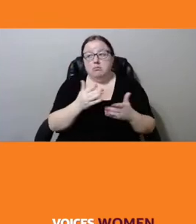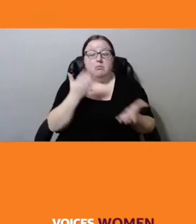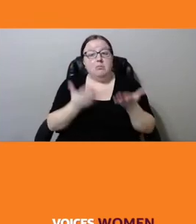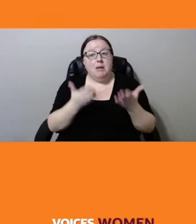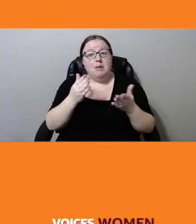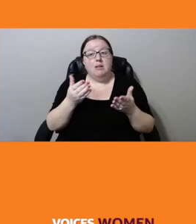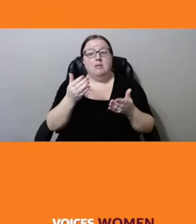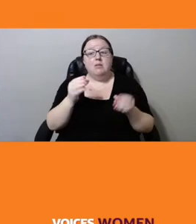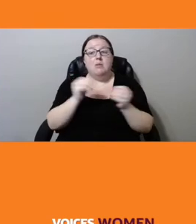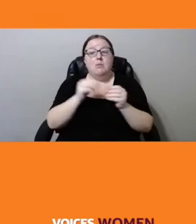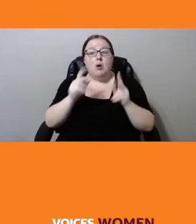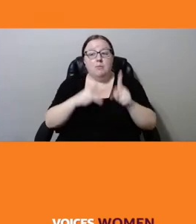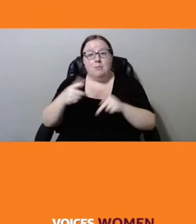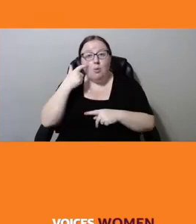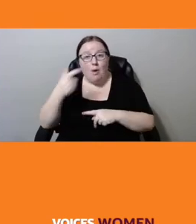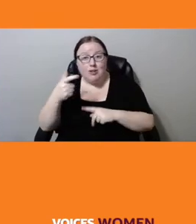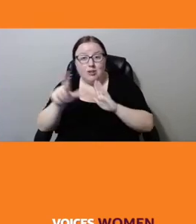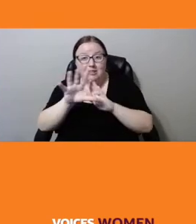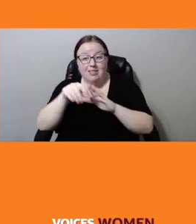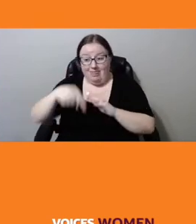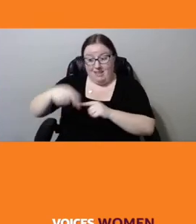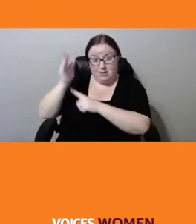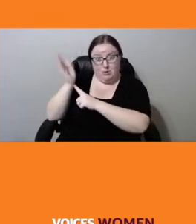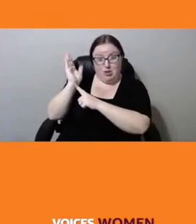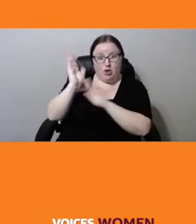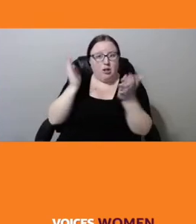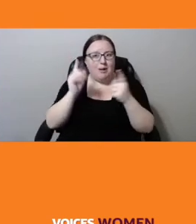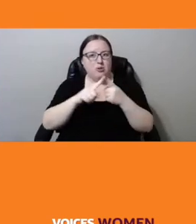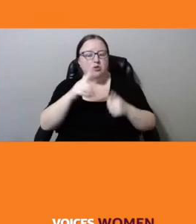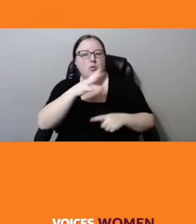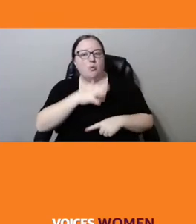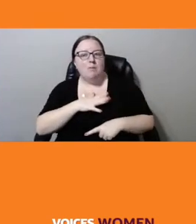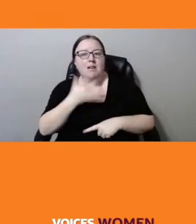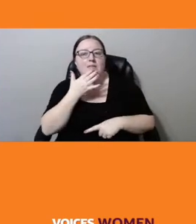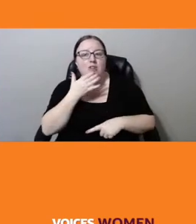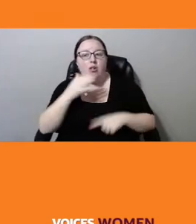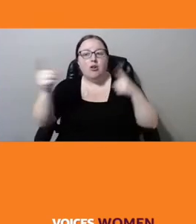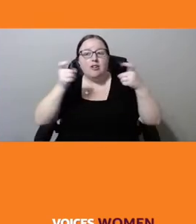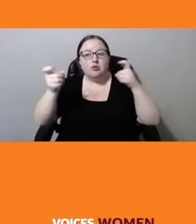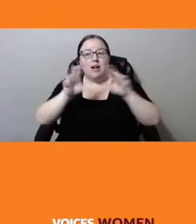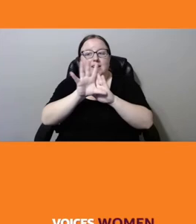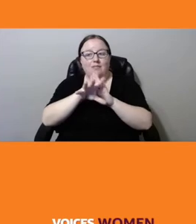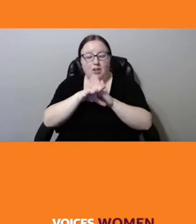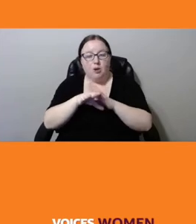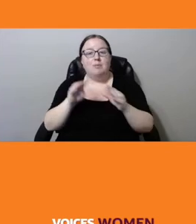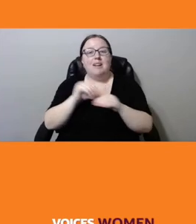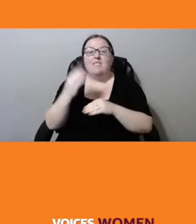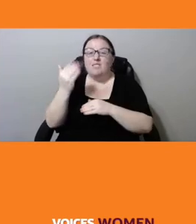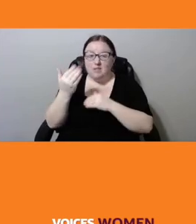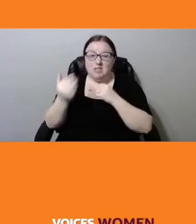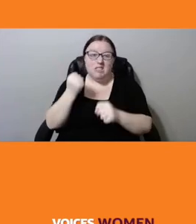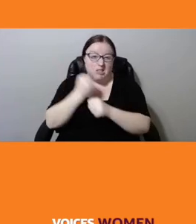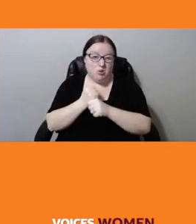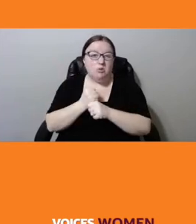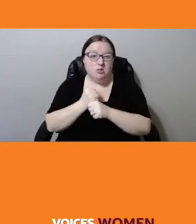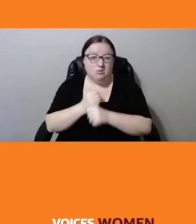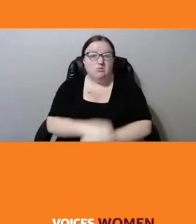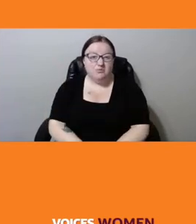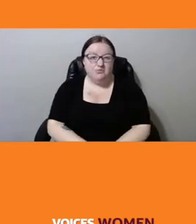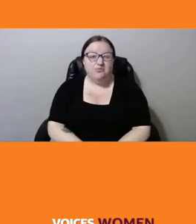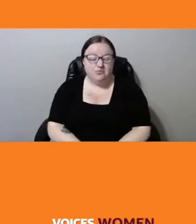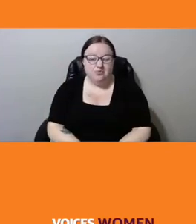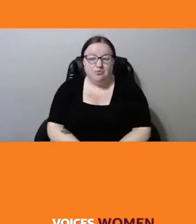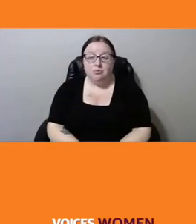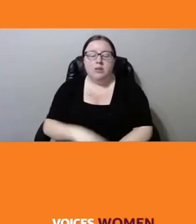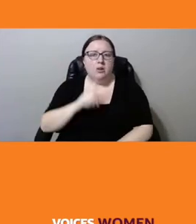people watching this presentation than the number of women of color directors that have directed a film in 15 years. And